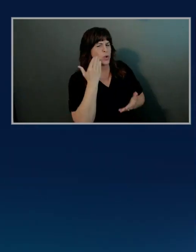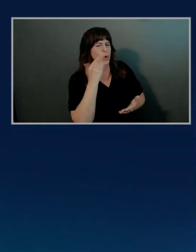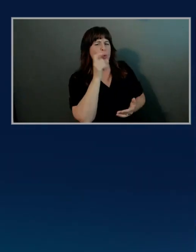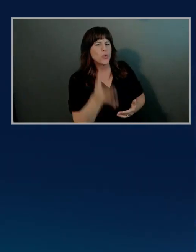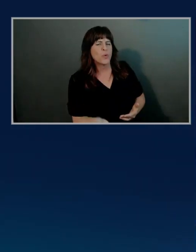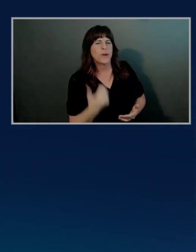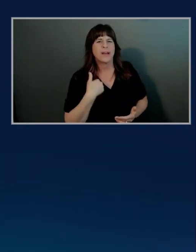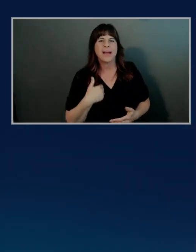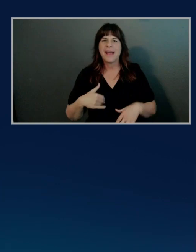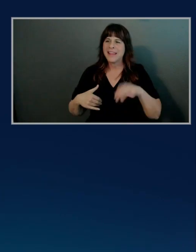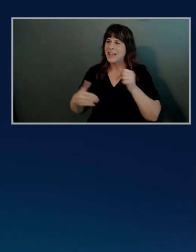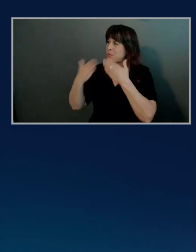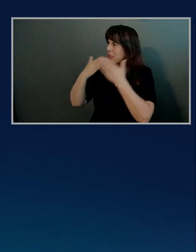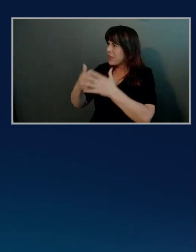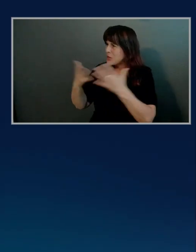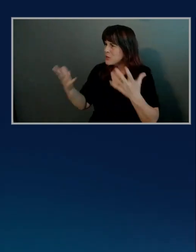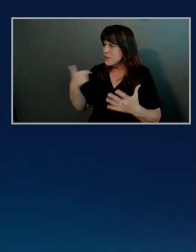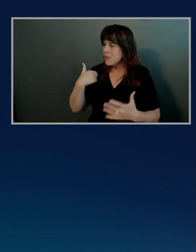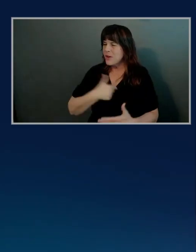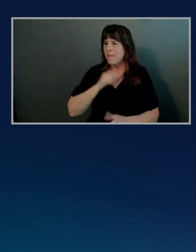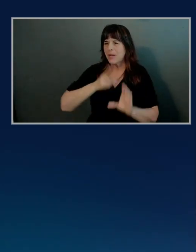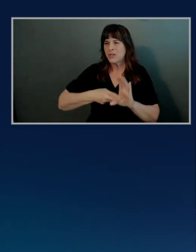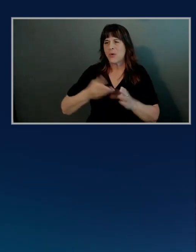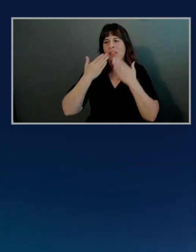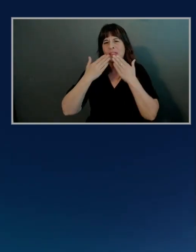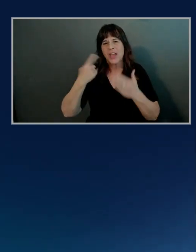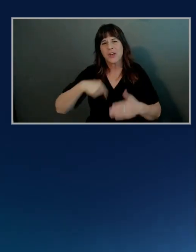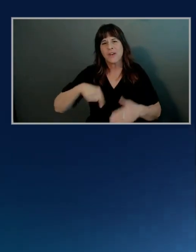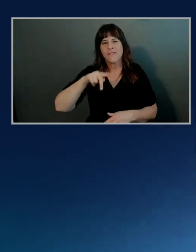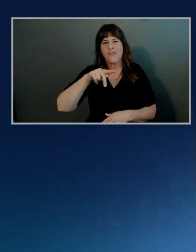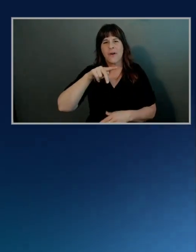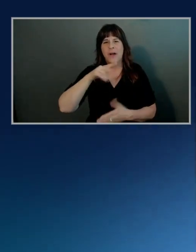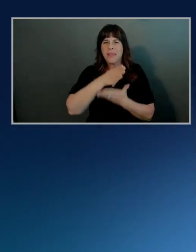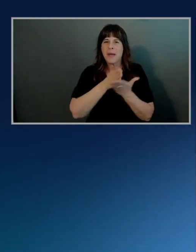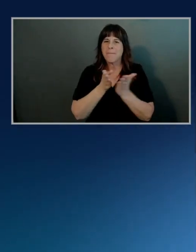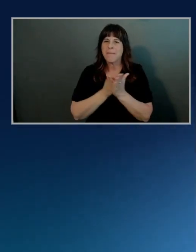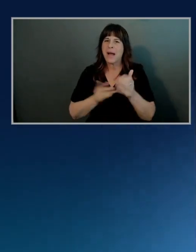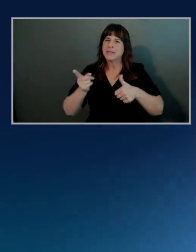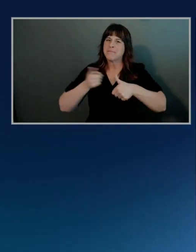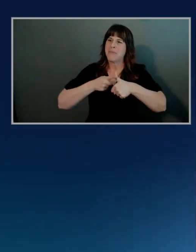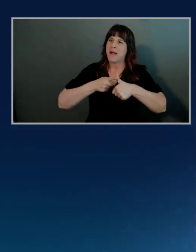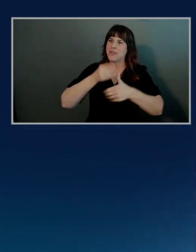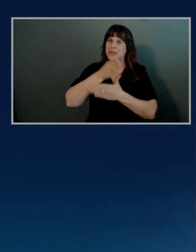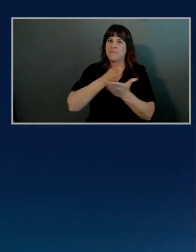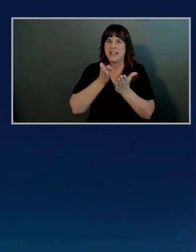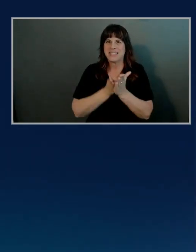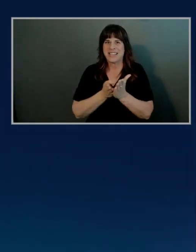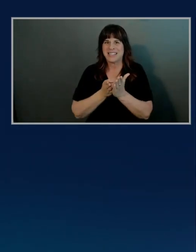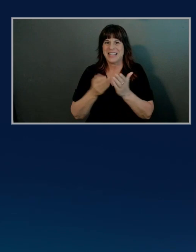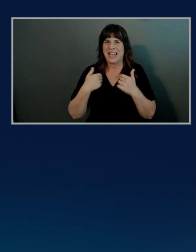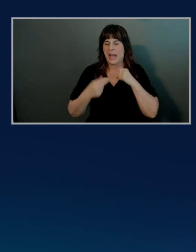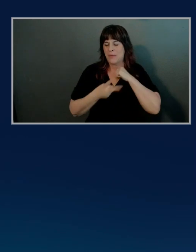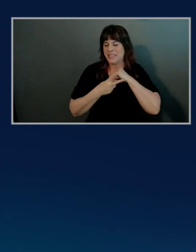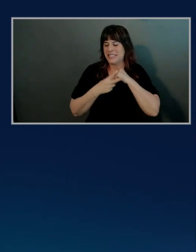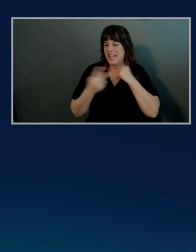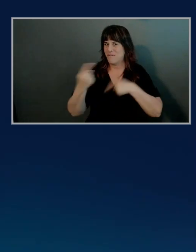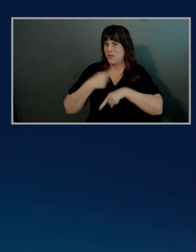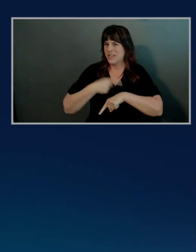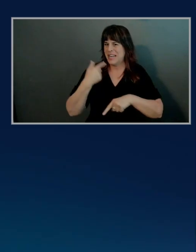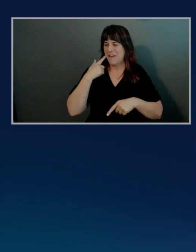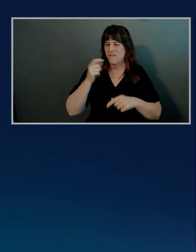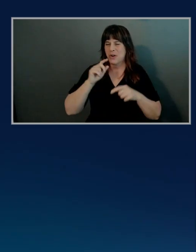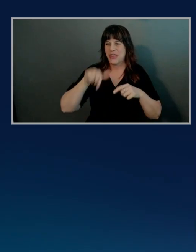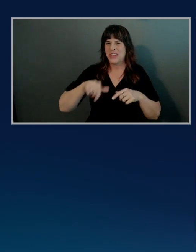Yeah, first of all, thank you so much for having me, and thank you for the pie. This is actually my first slice of pie. Okay. I was saving it up for this show.